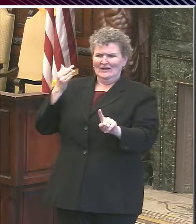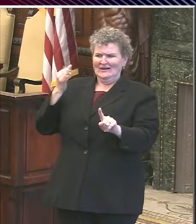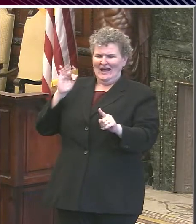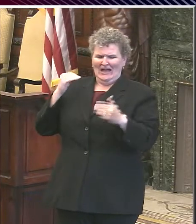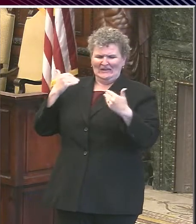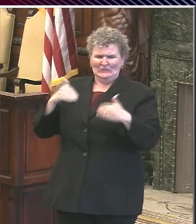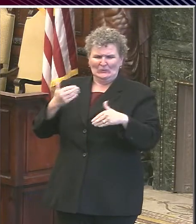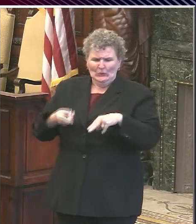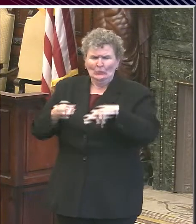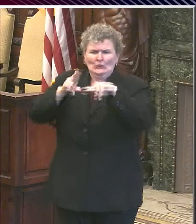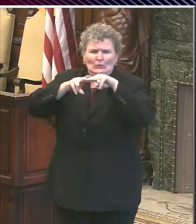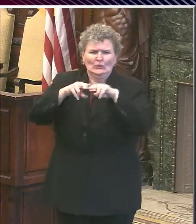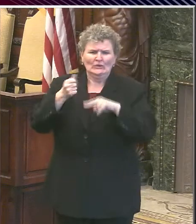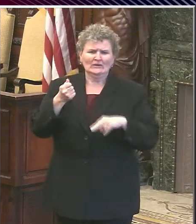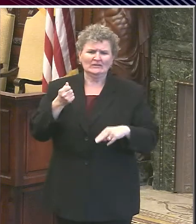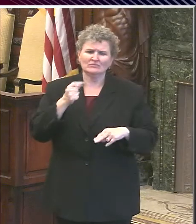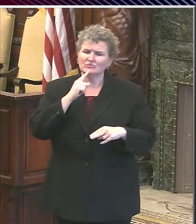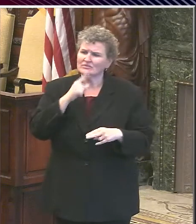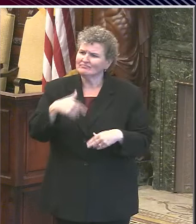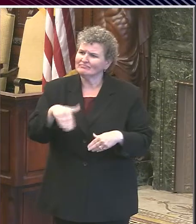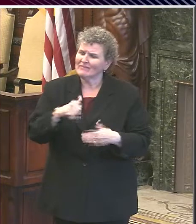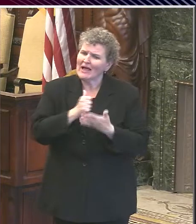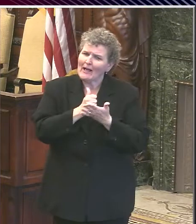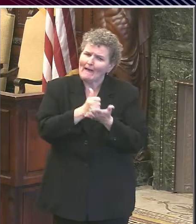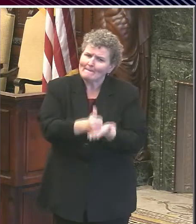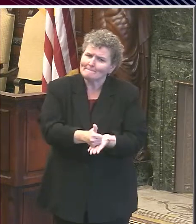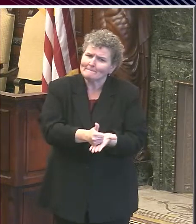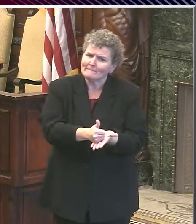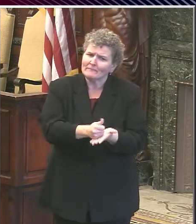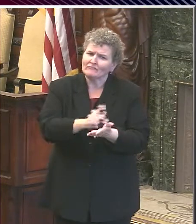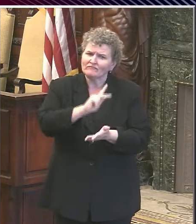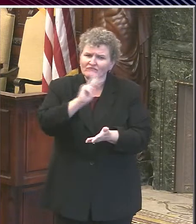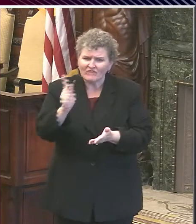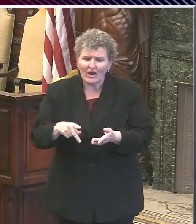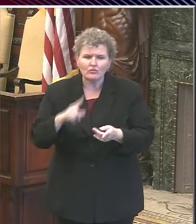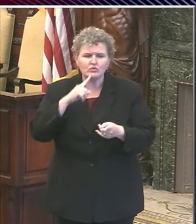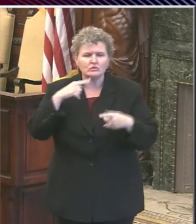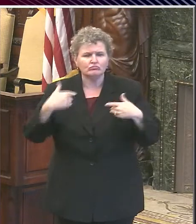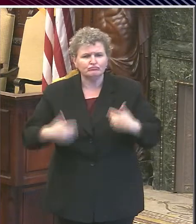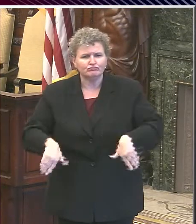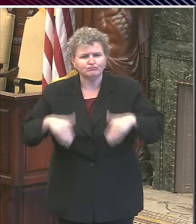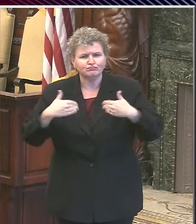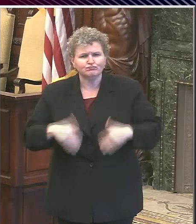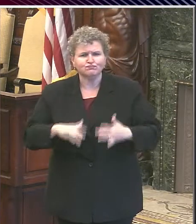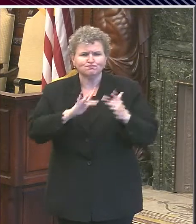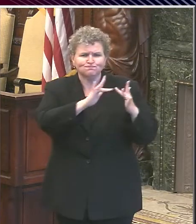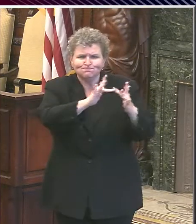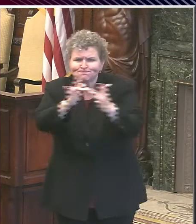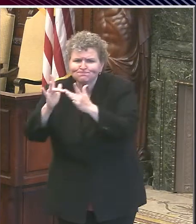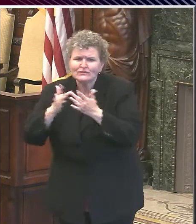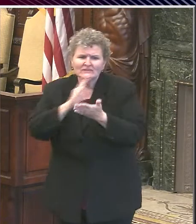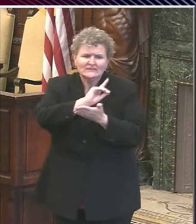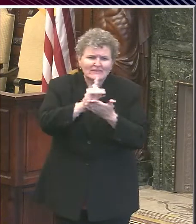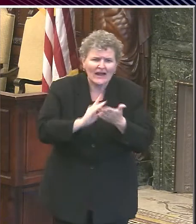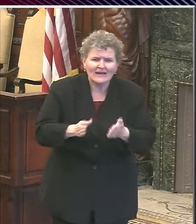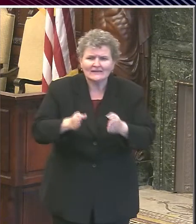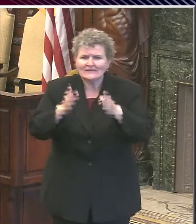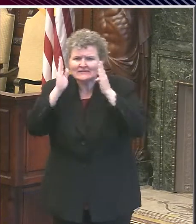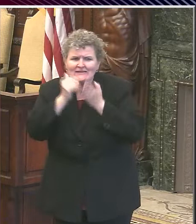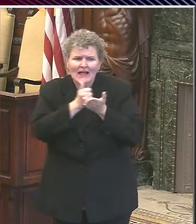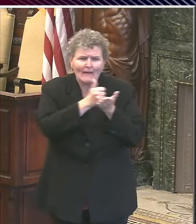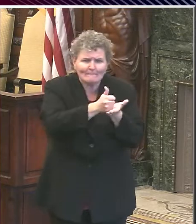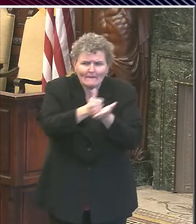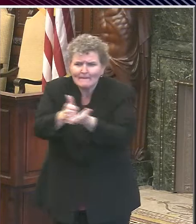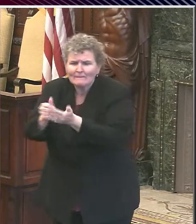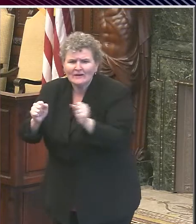is help. Philadelphia is one of the nation's best networks designed to listen, help, and care for all of us. If you are concerned about a loved one, you can follow